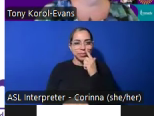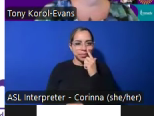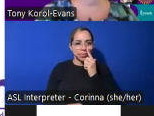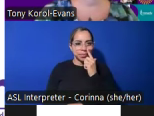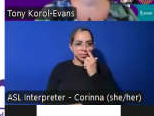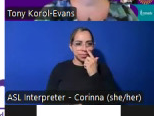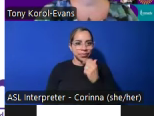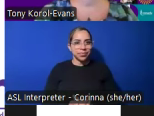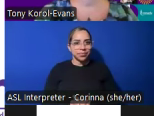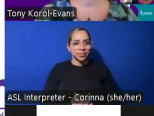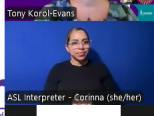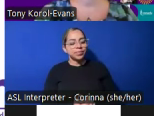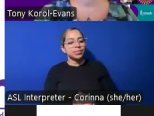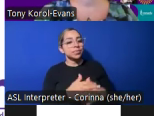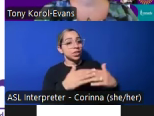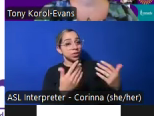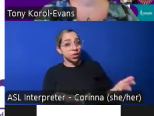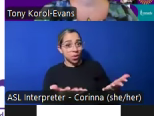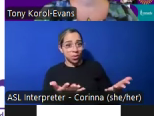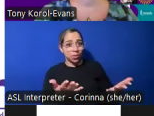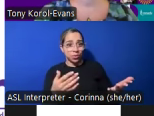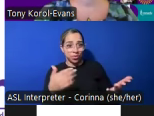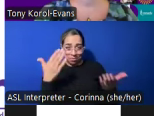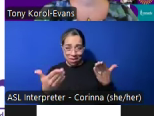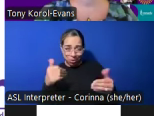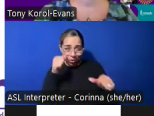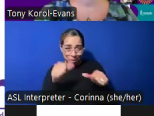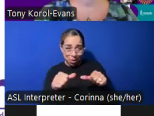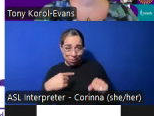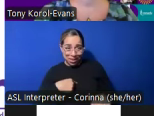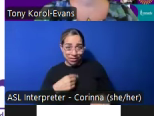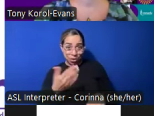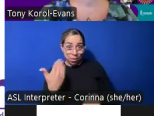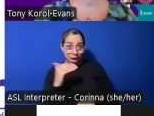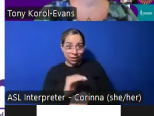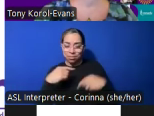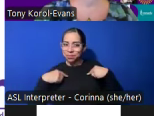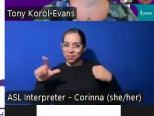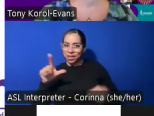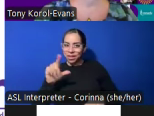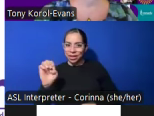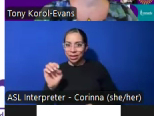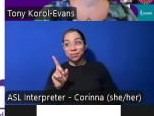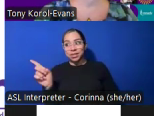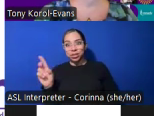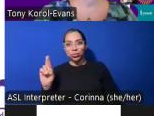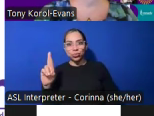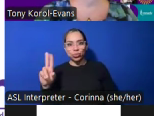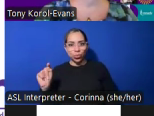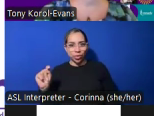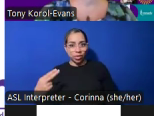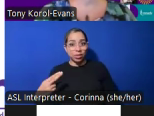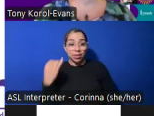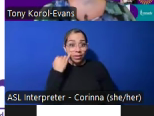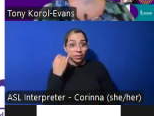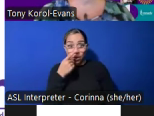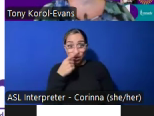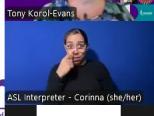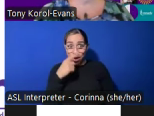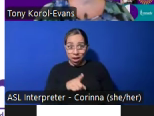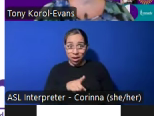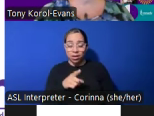So Lori, maybe you remember me from last night. I'm Lee, and this is Ruth. And if it's okay with you, I'd